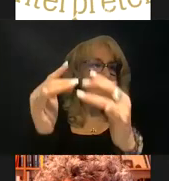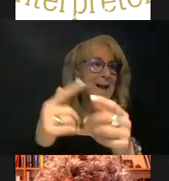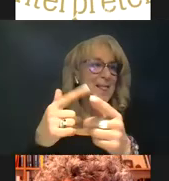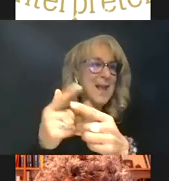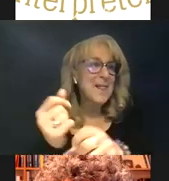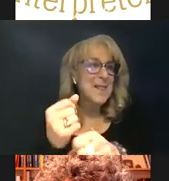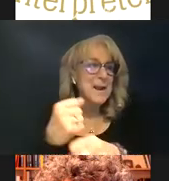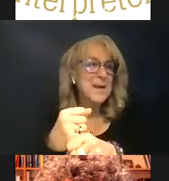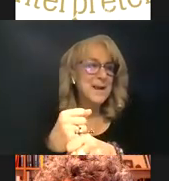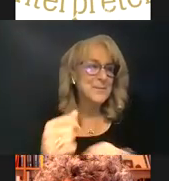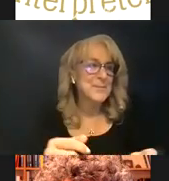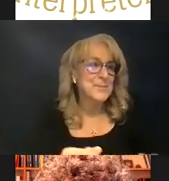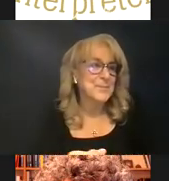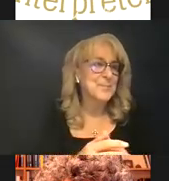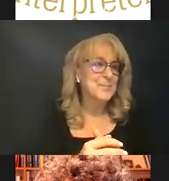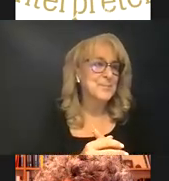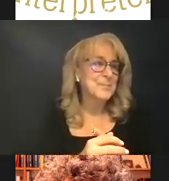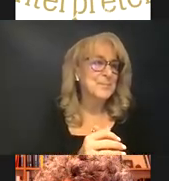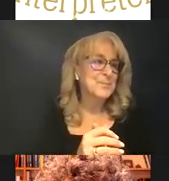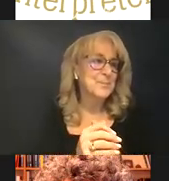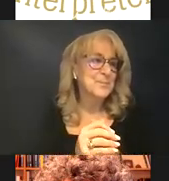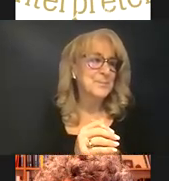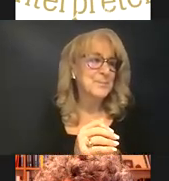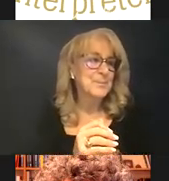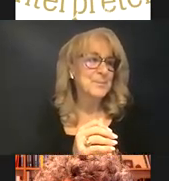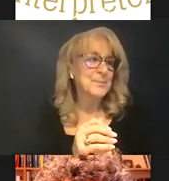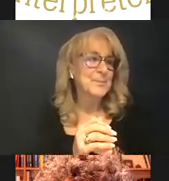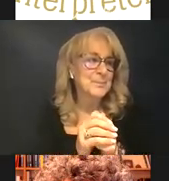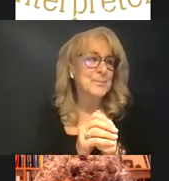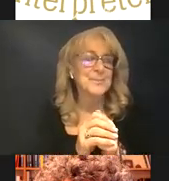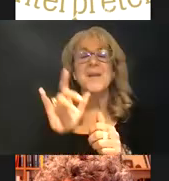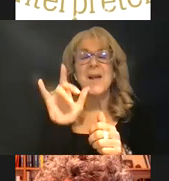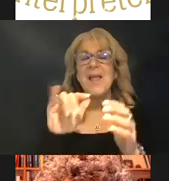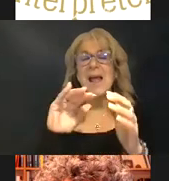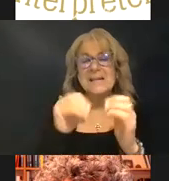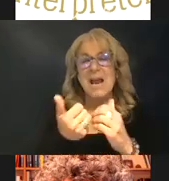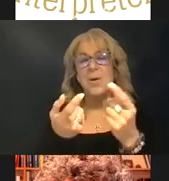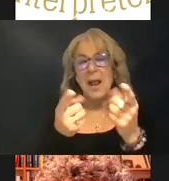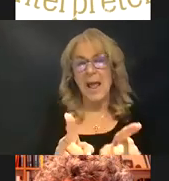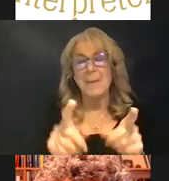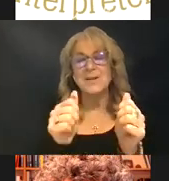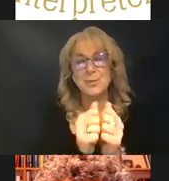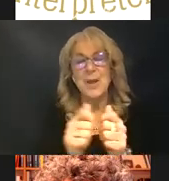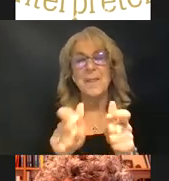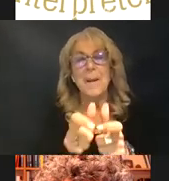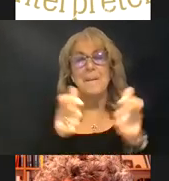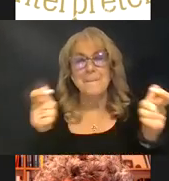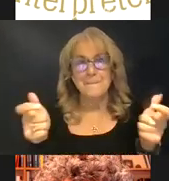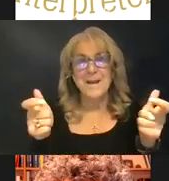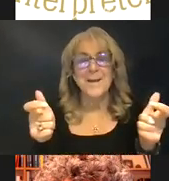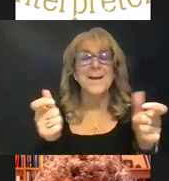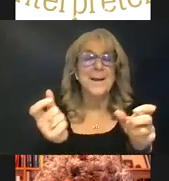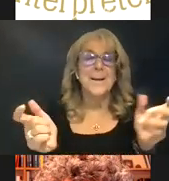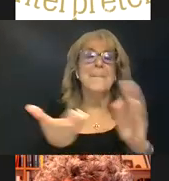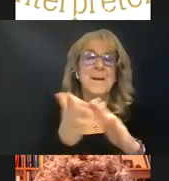vortices being generated. And that's actually a way that turbulence is happening, with big vortices making small vortices and so